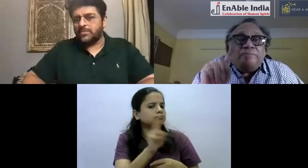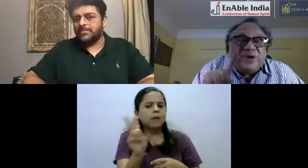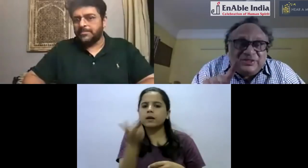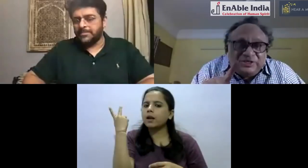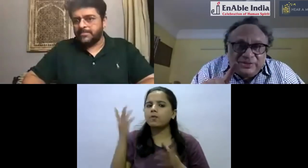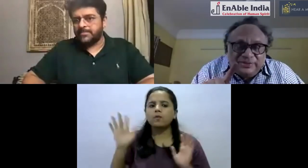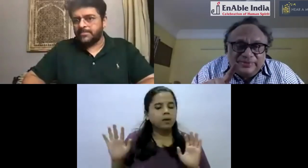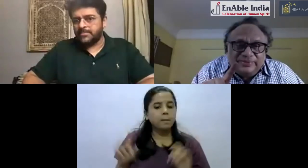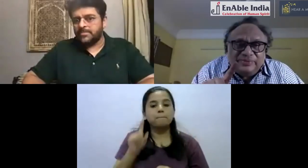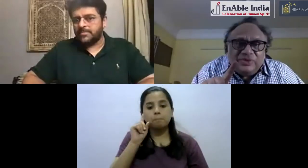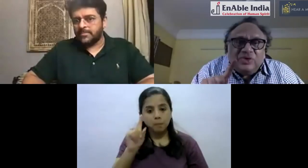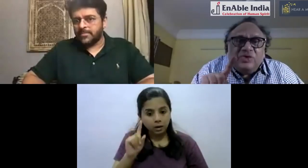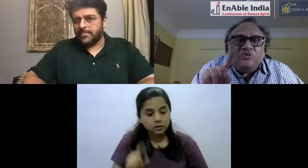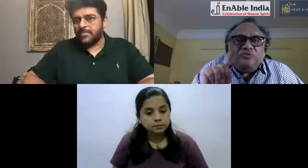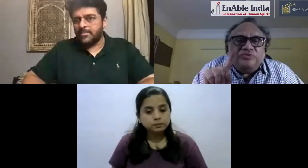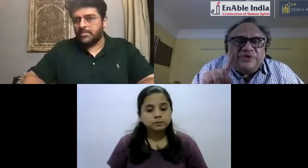but